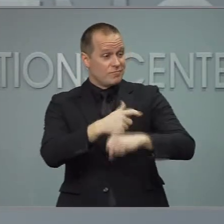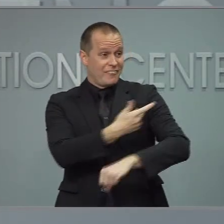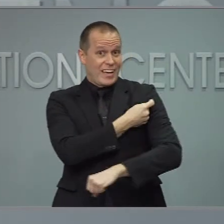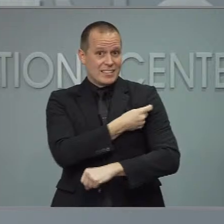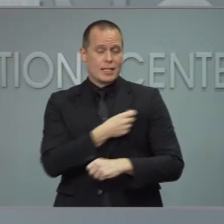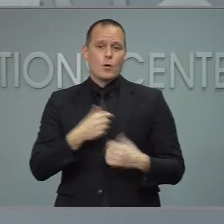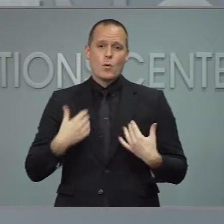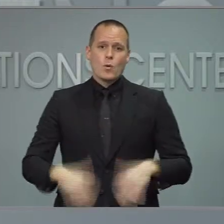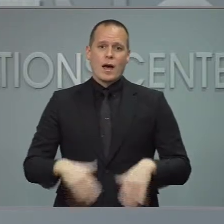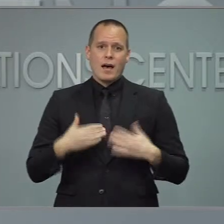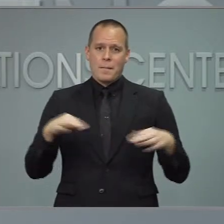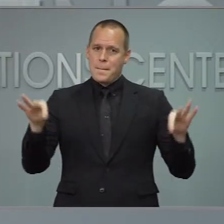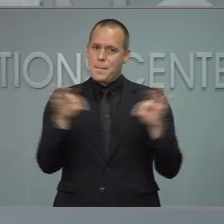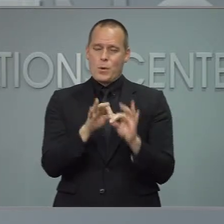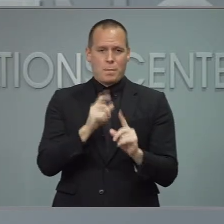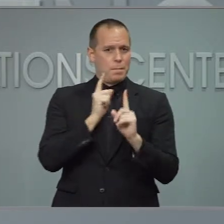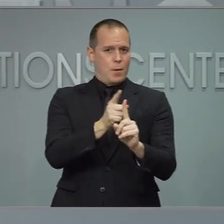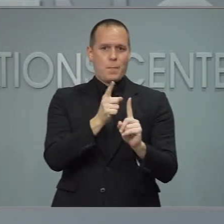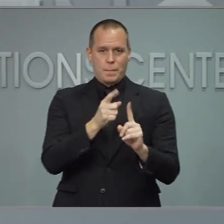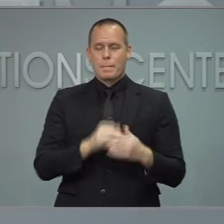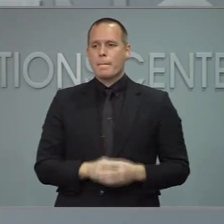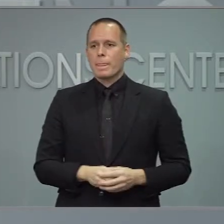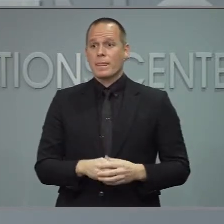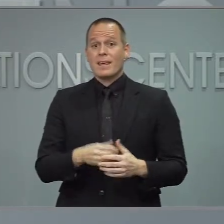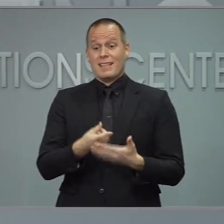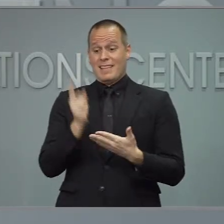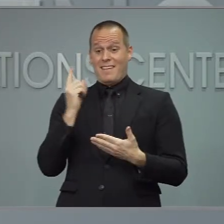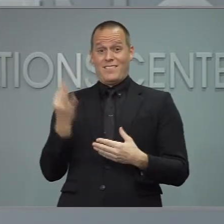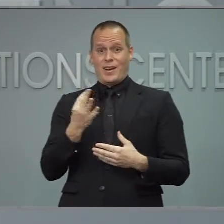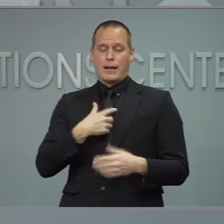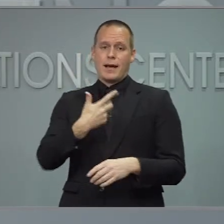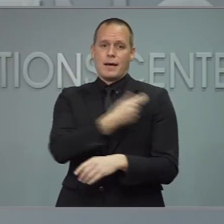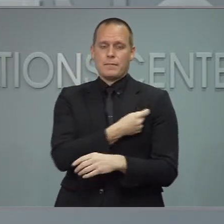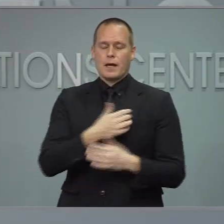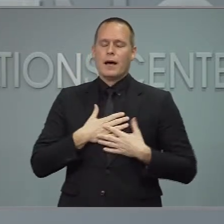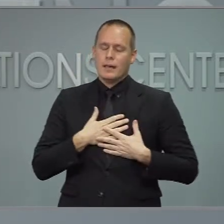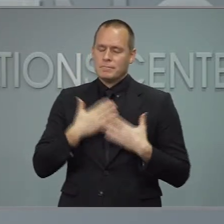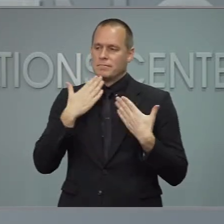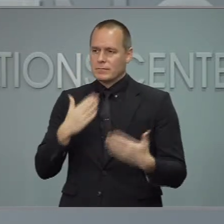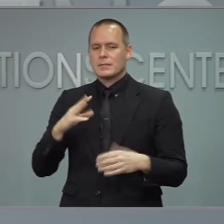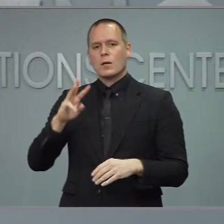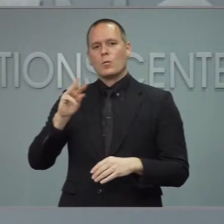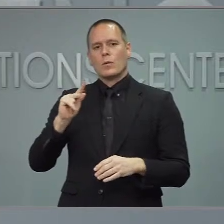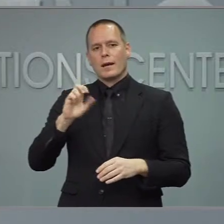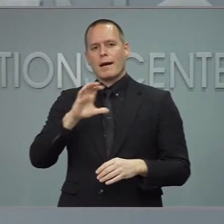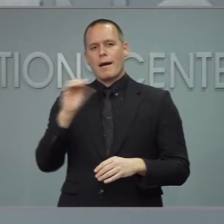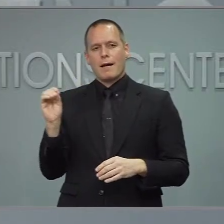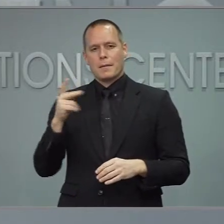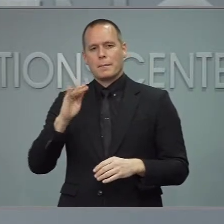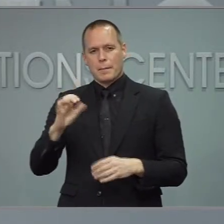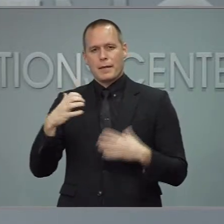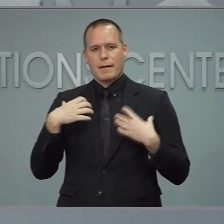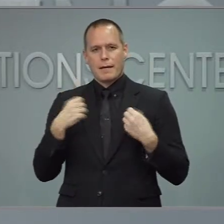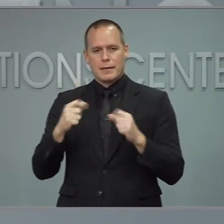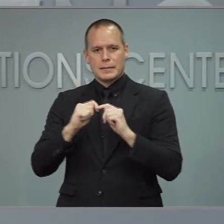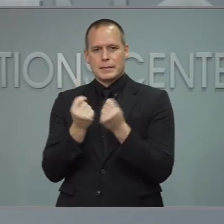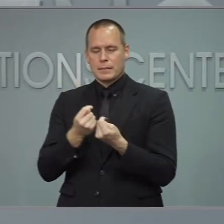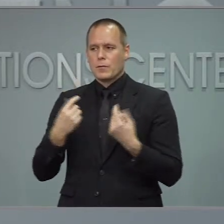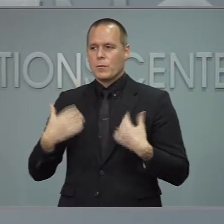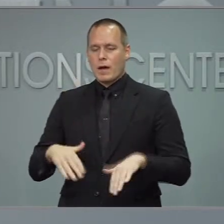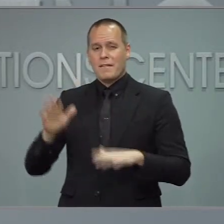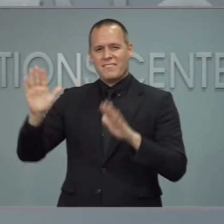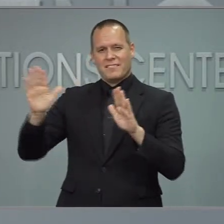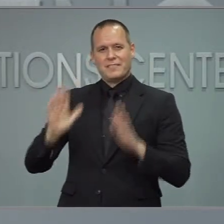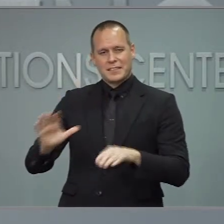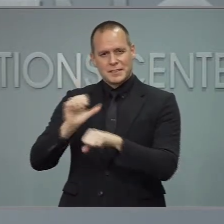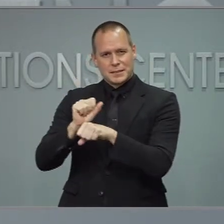I'm so grateful I got my shot last Friday from the Wake County Public Health Team. They did a fantastic job, and I want